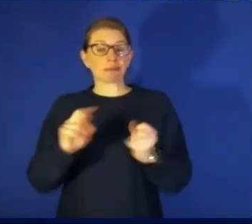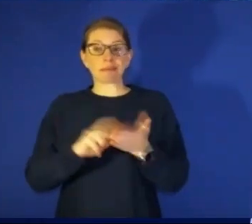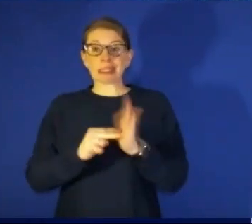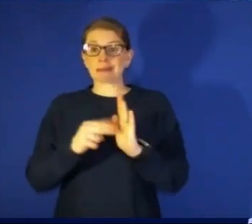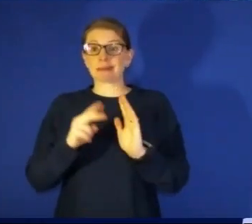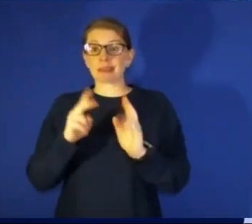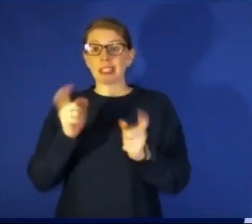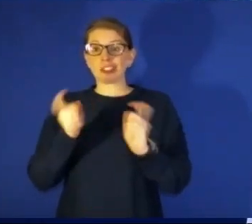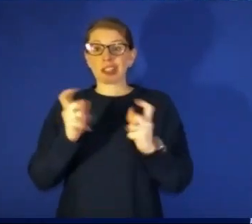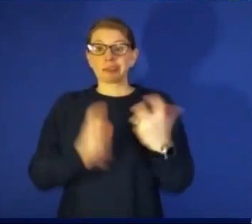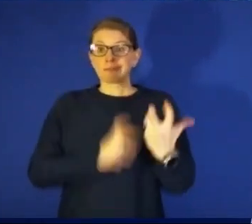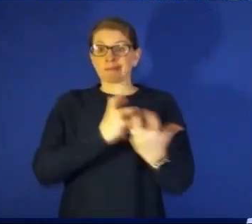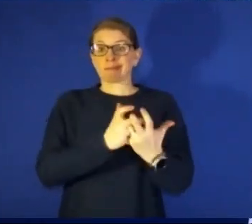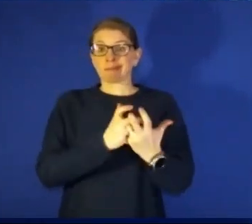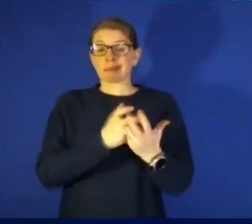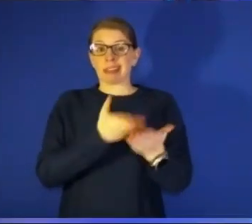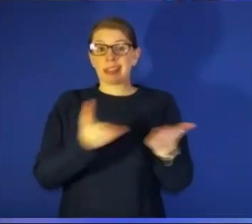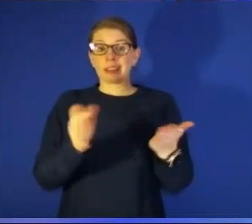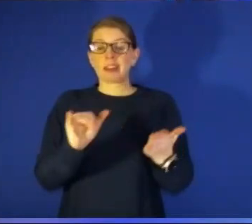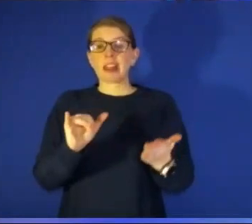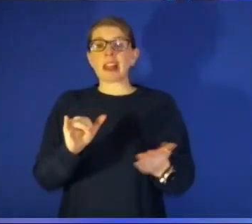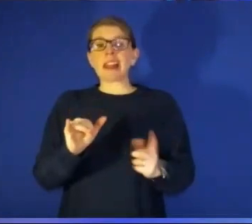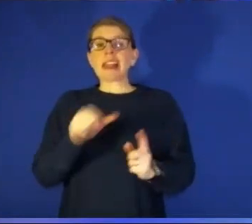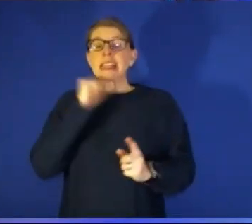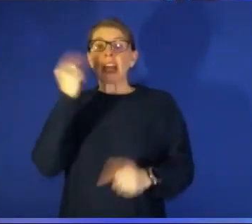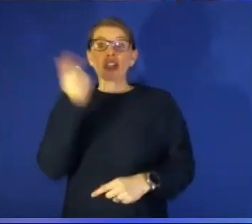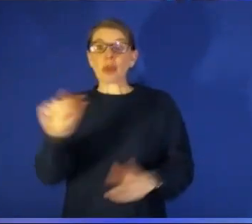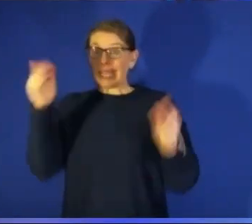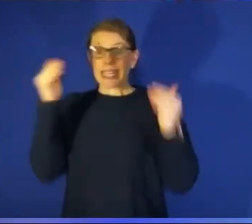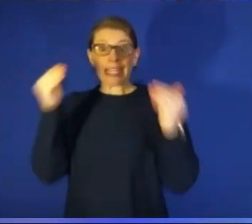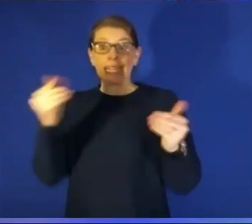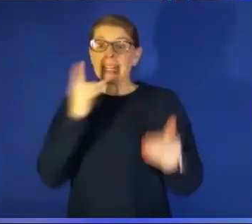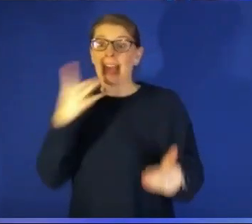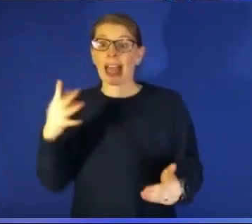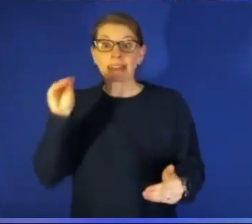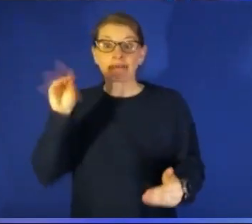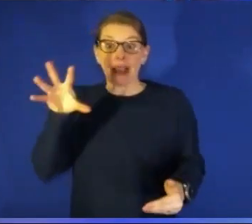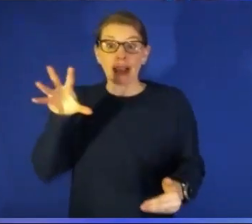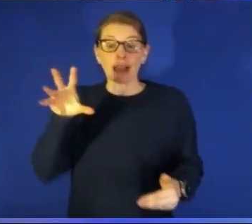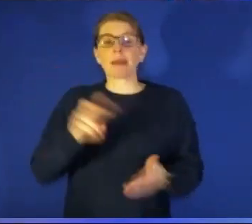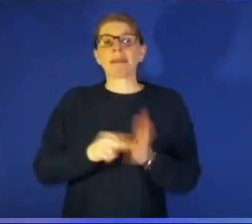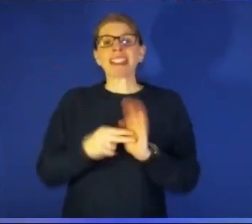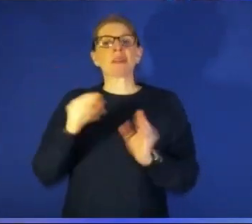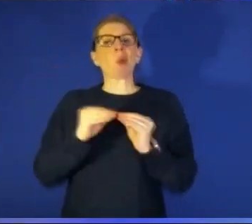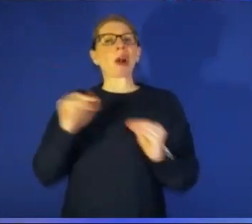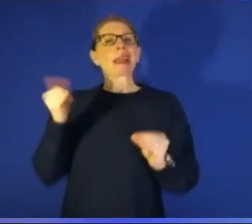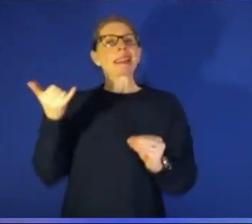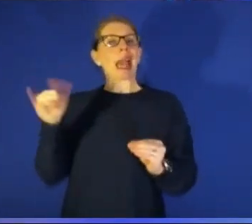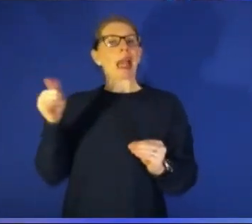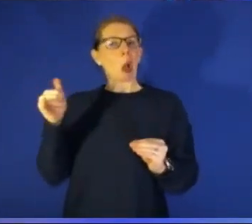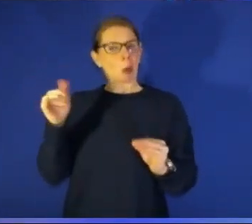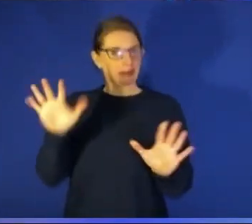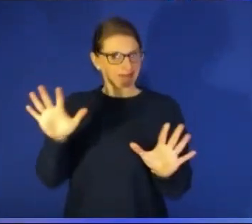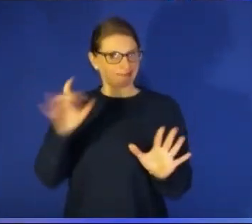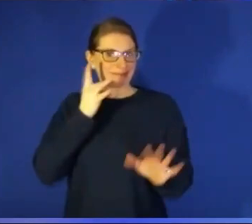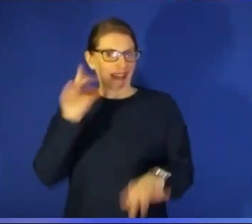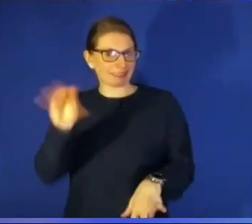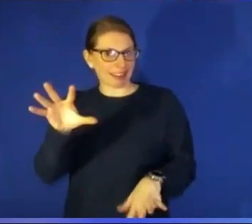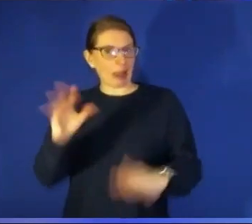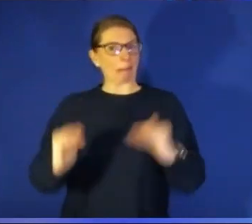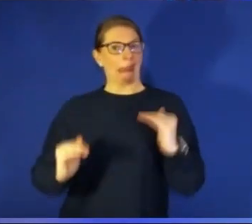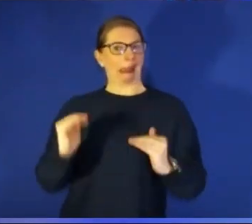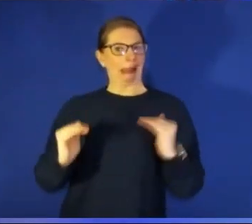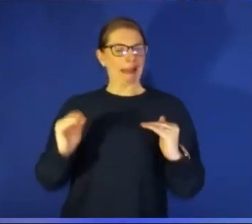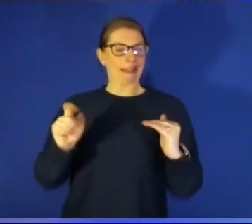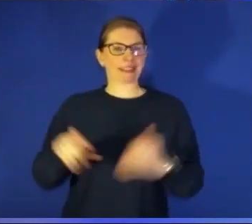Not a green light, kind of a yellow light. So not a steady diet of Lucky Charms. No. Okay. It's kind of like a balance. My is daughter about